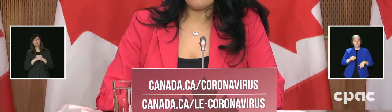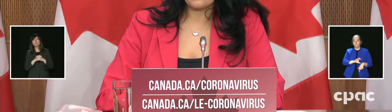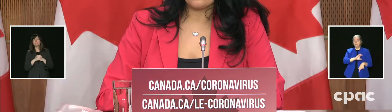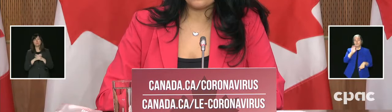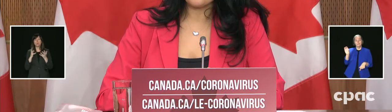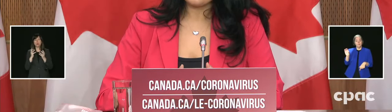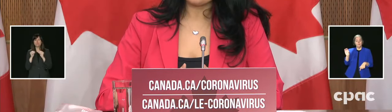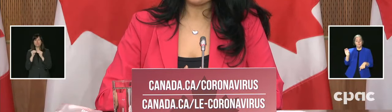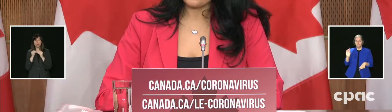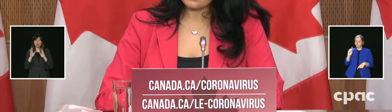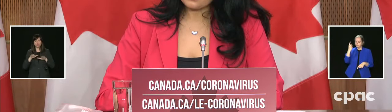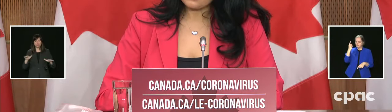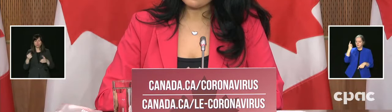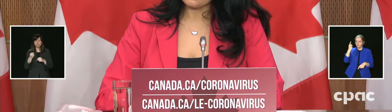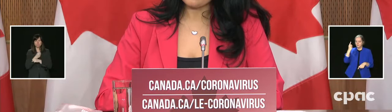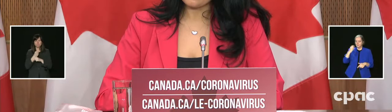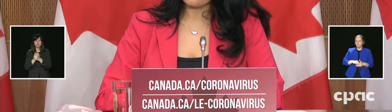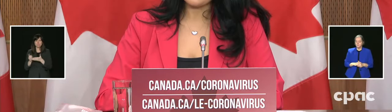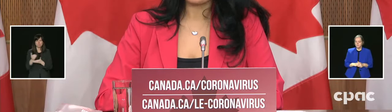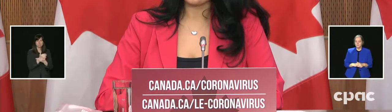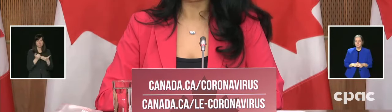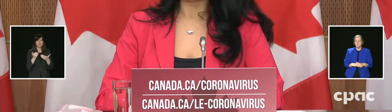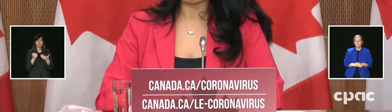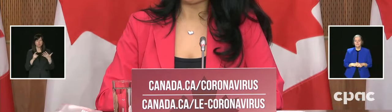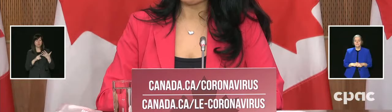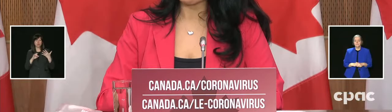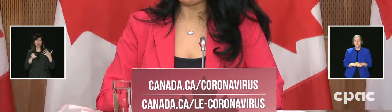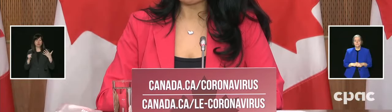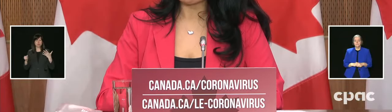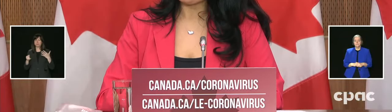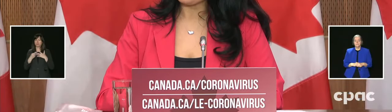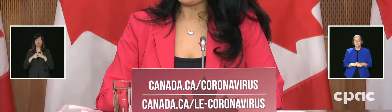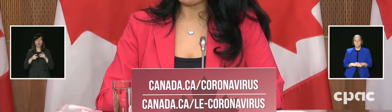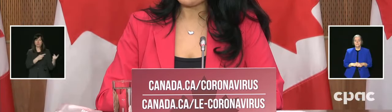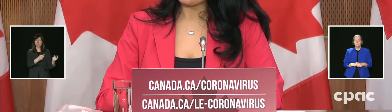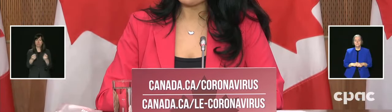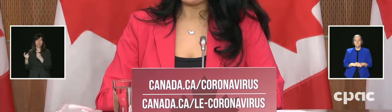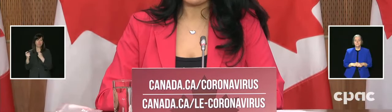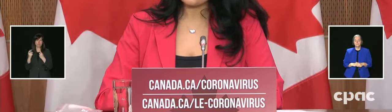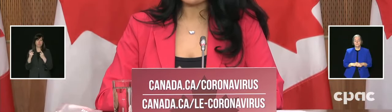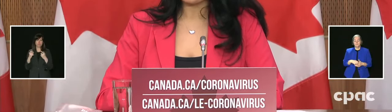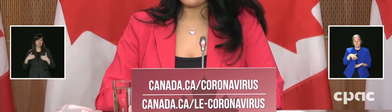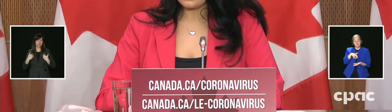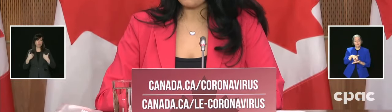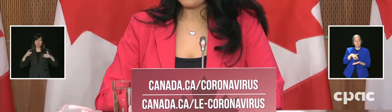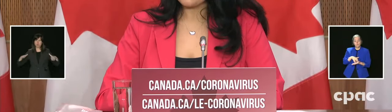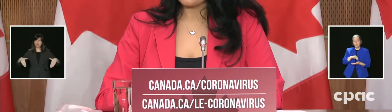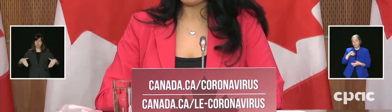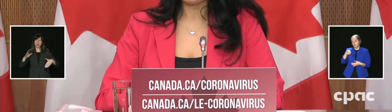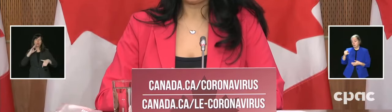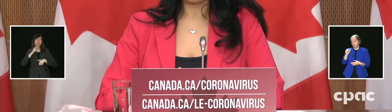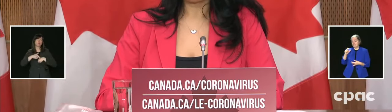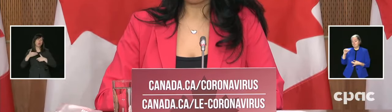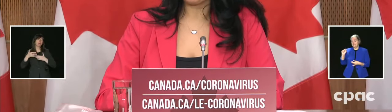additional information in children. The Janssen study that has been authorized has not started recruiting patients yet. So that's going to still take a bit of